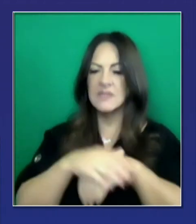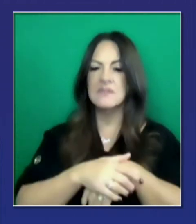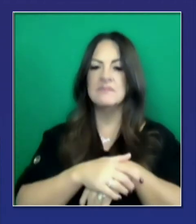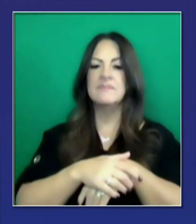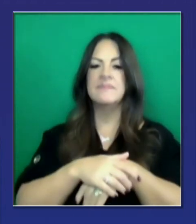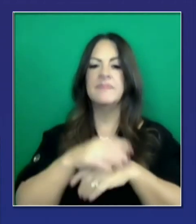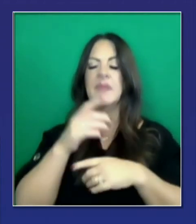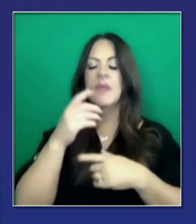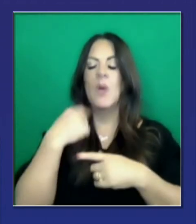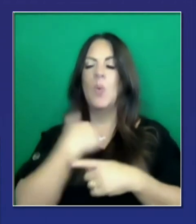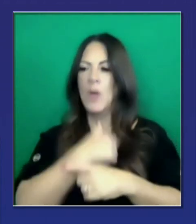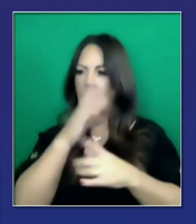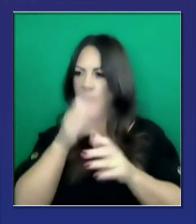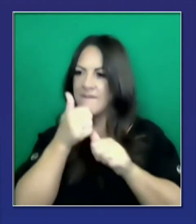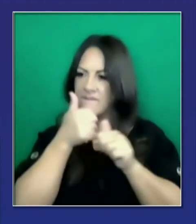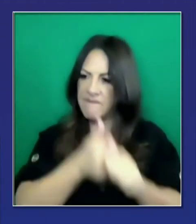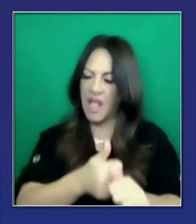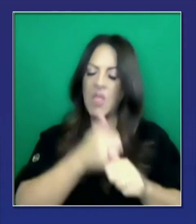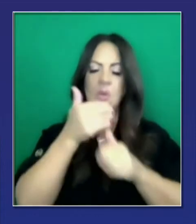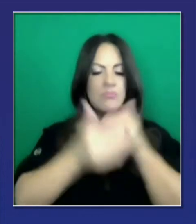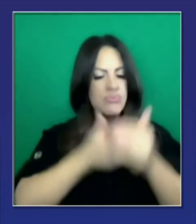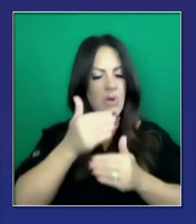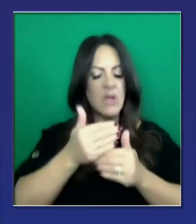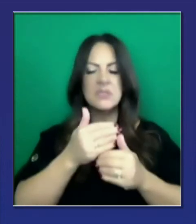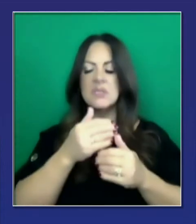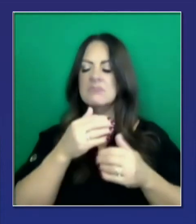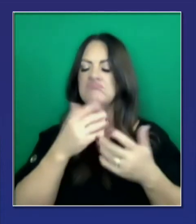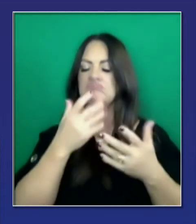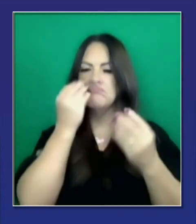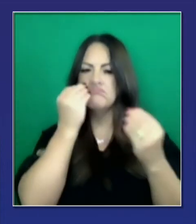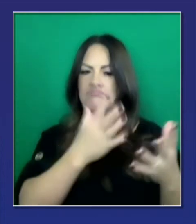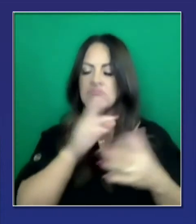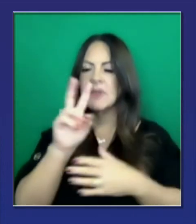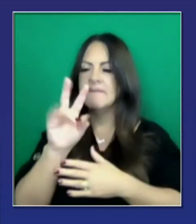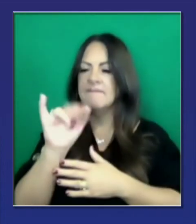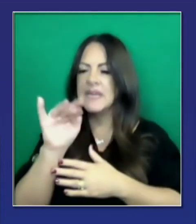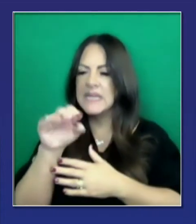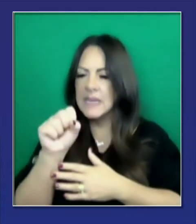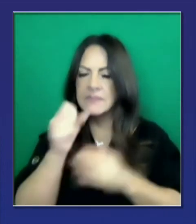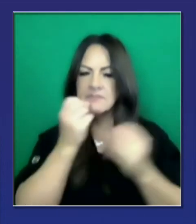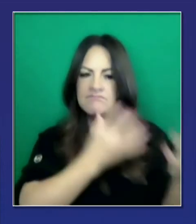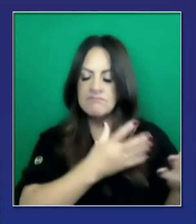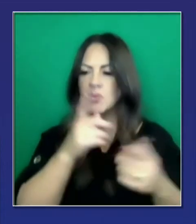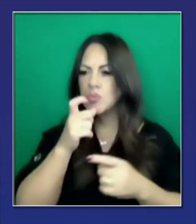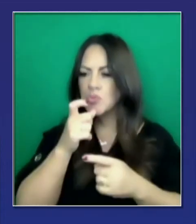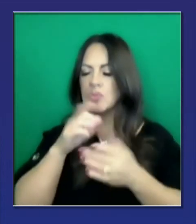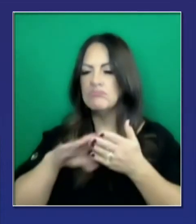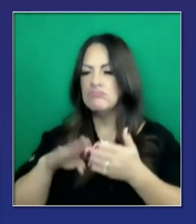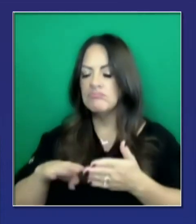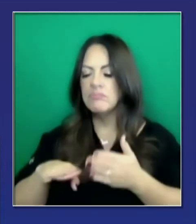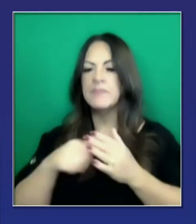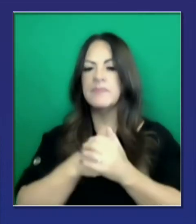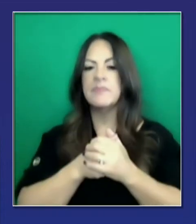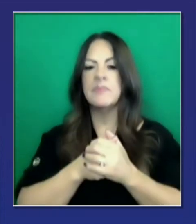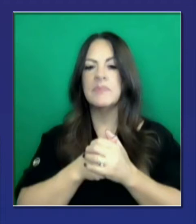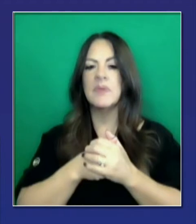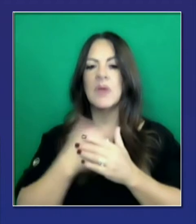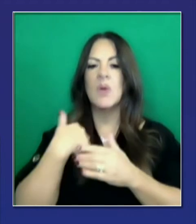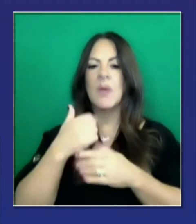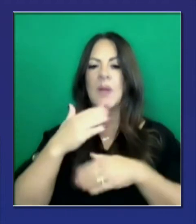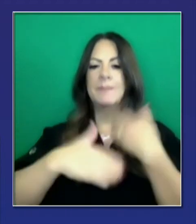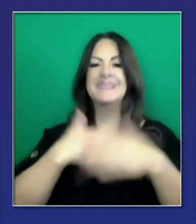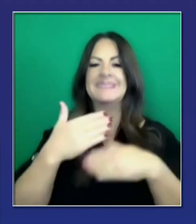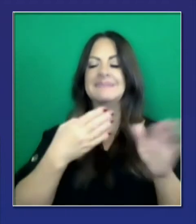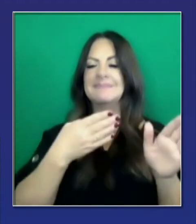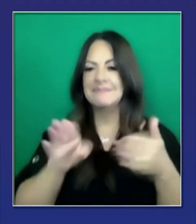victim notification, processes, procedures, and analysis, we are moving in a different direction than